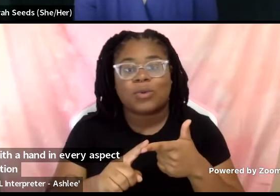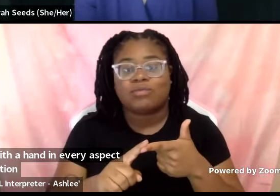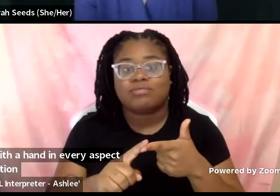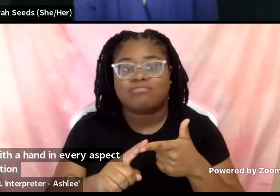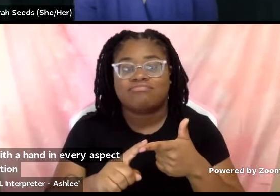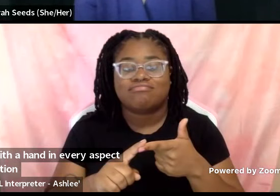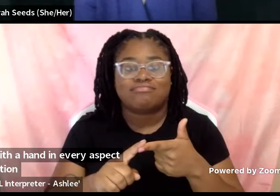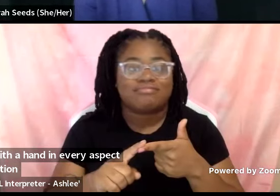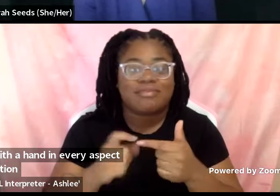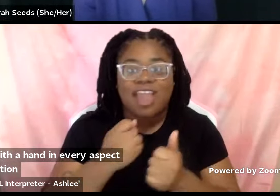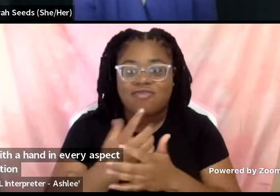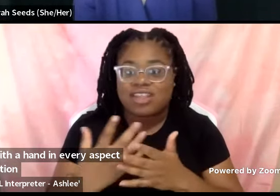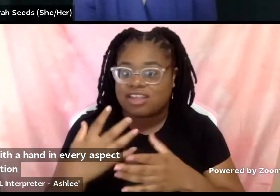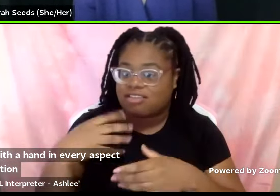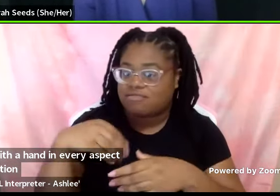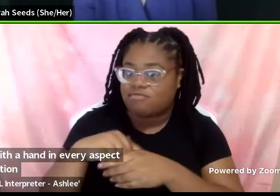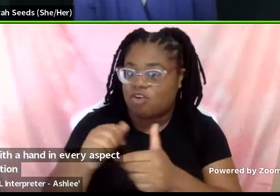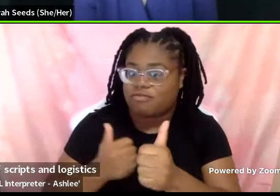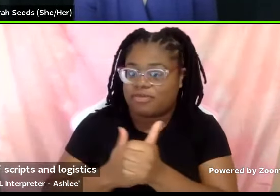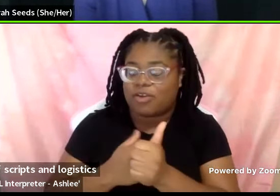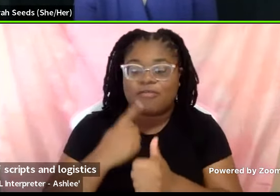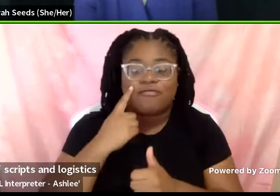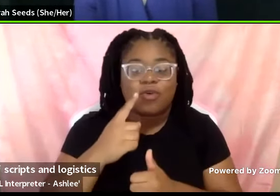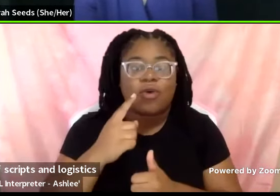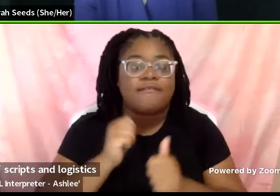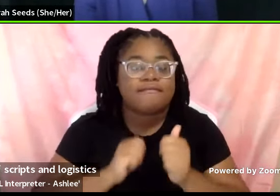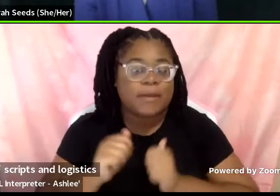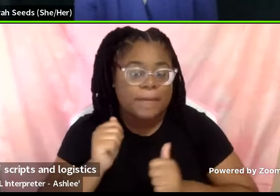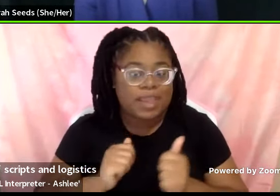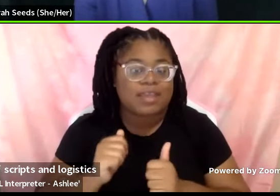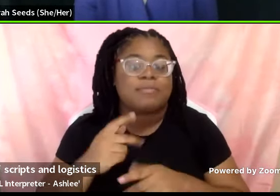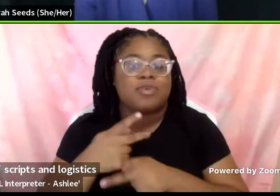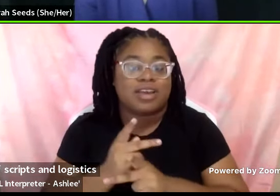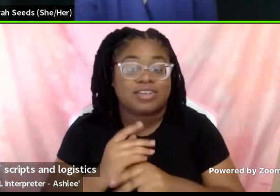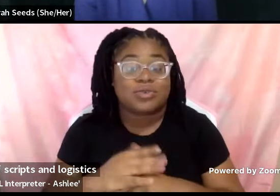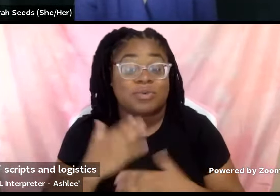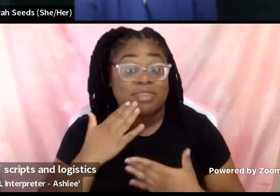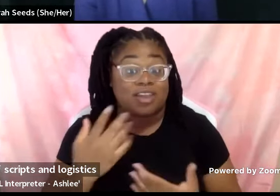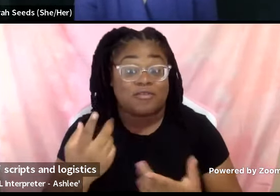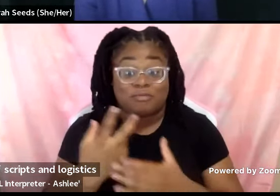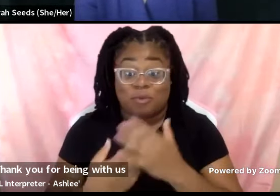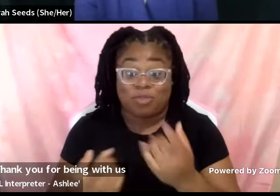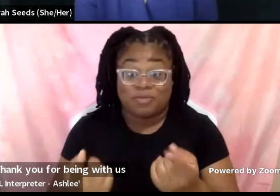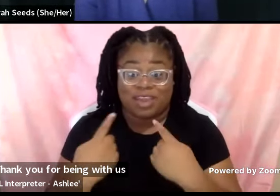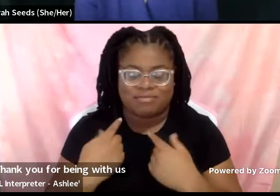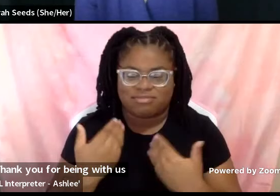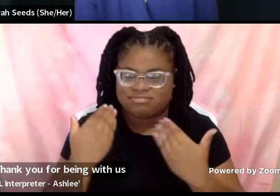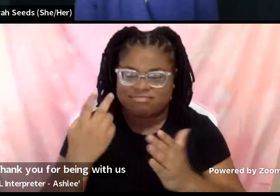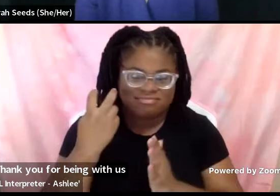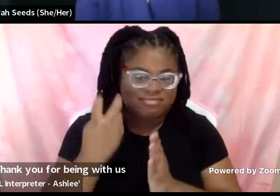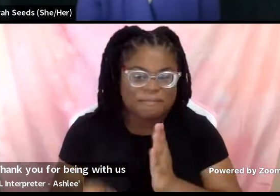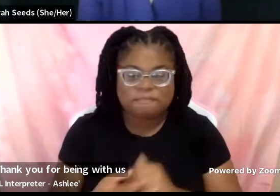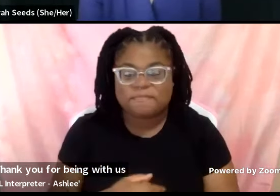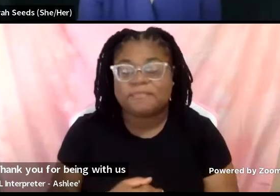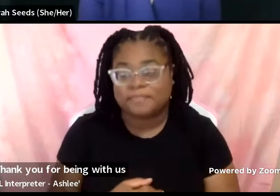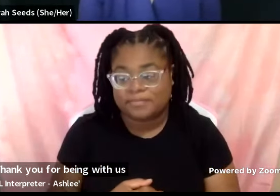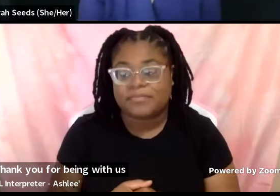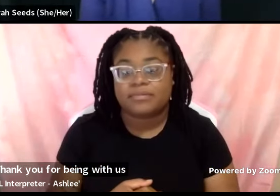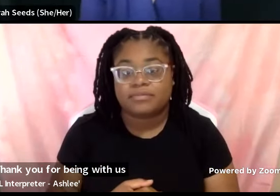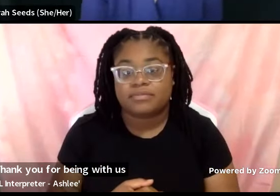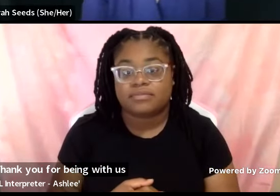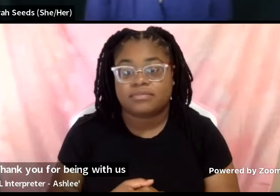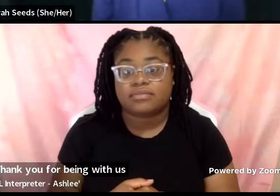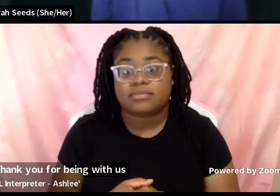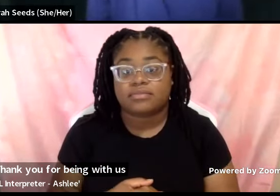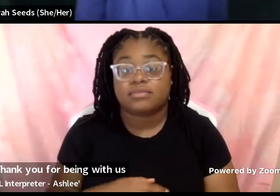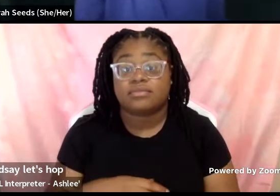and post-production. Thank you for being with us today, Sarah and Lindsay. Let's hop right on this train. Oh, and Lindsay's got to